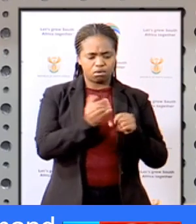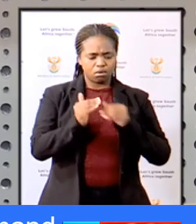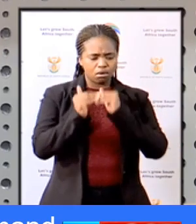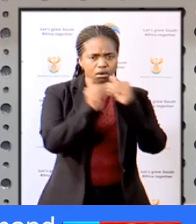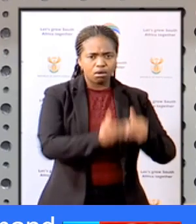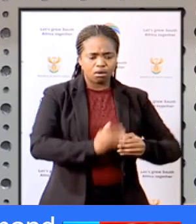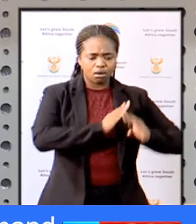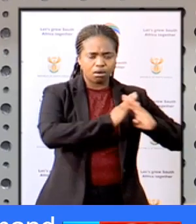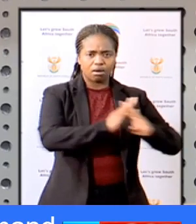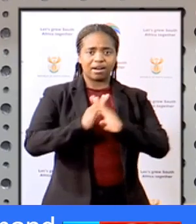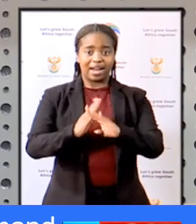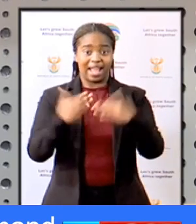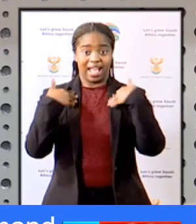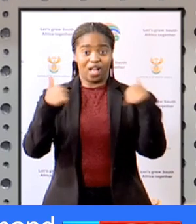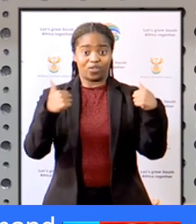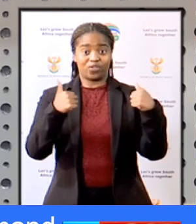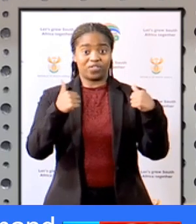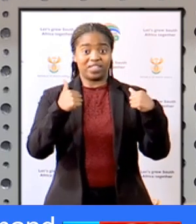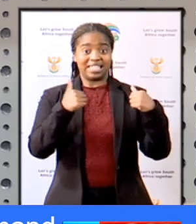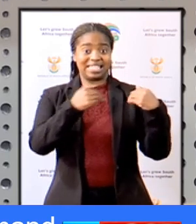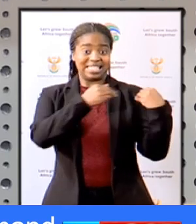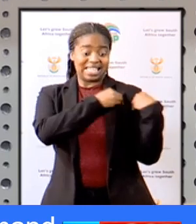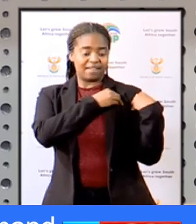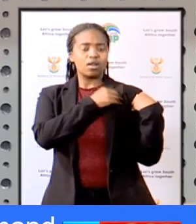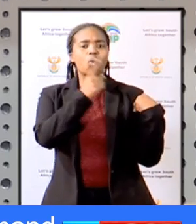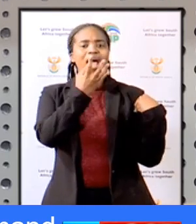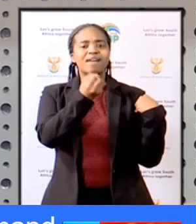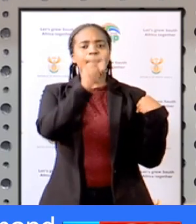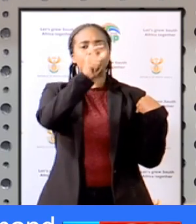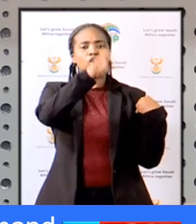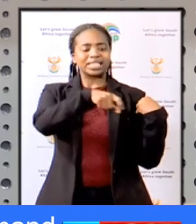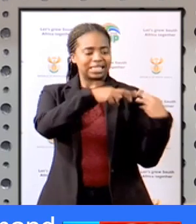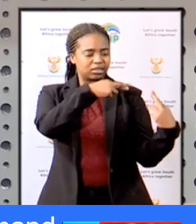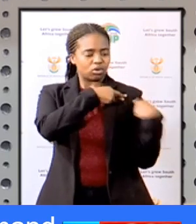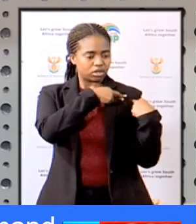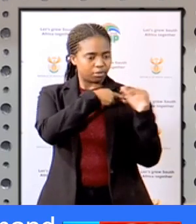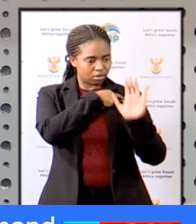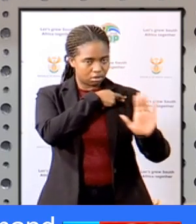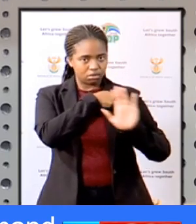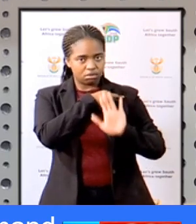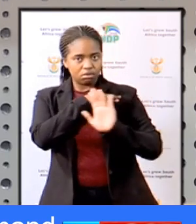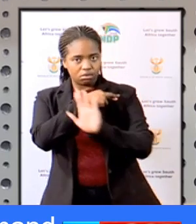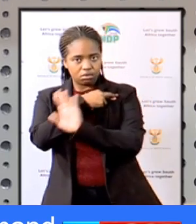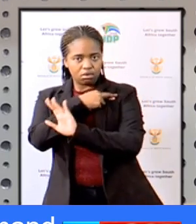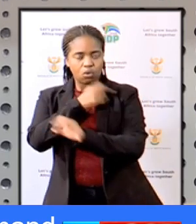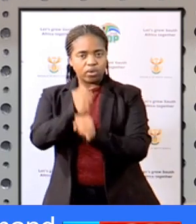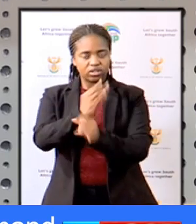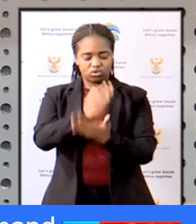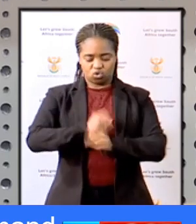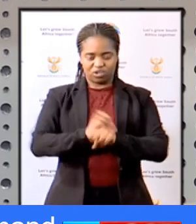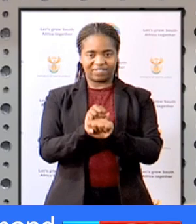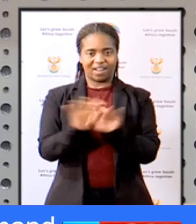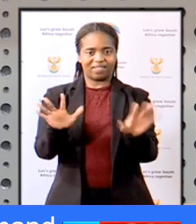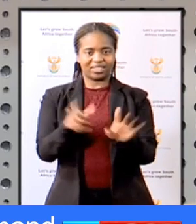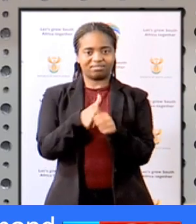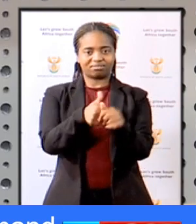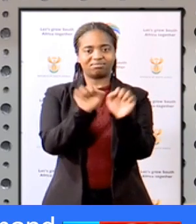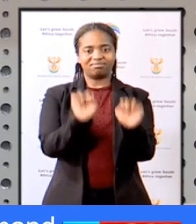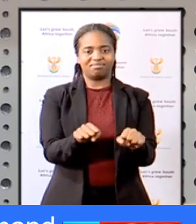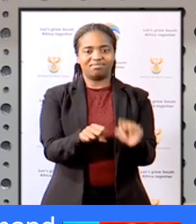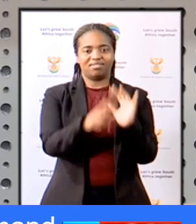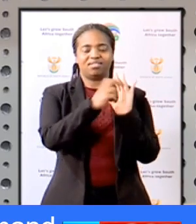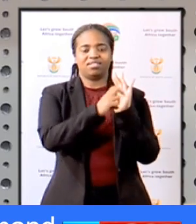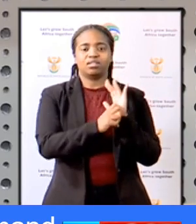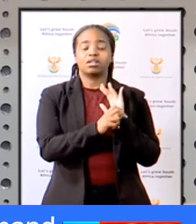that health and safety officers, COVID officers and COVID compliance officers, and of course,